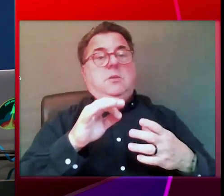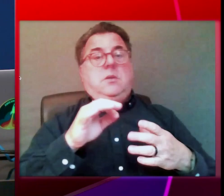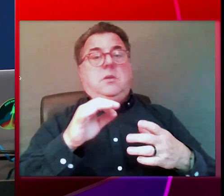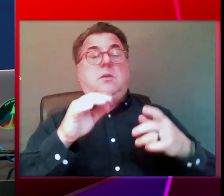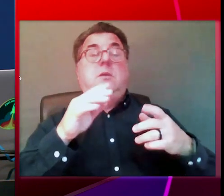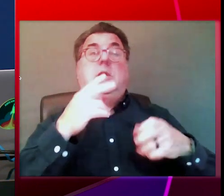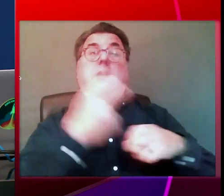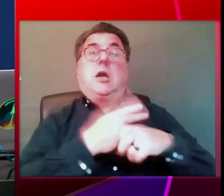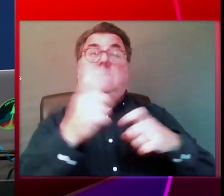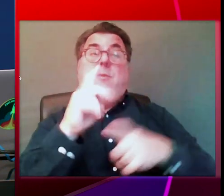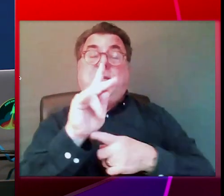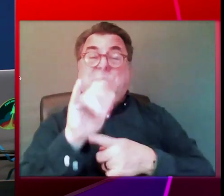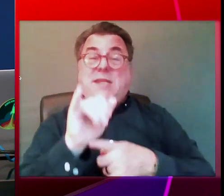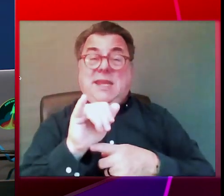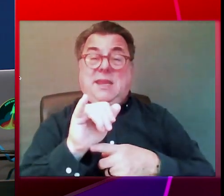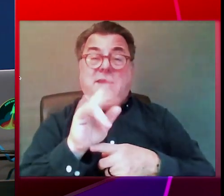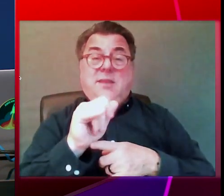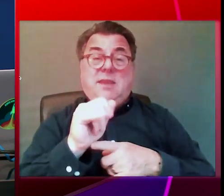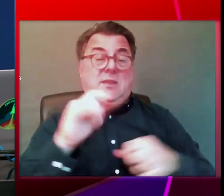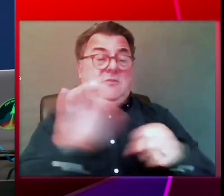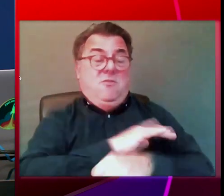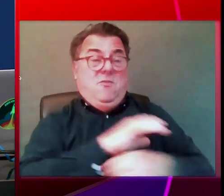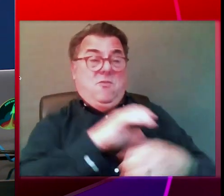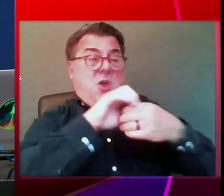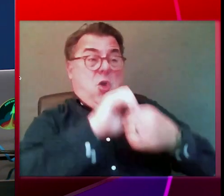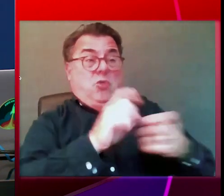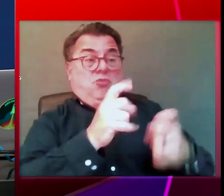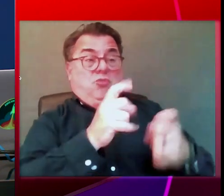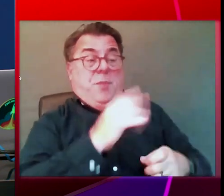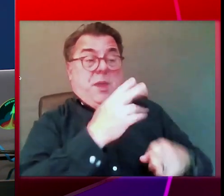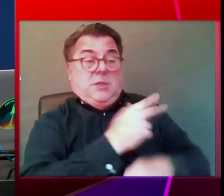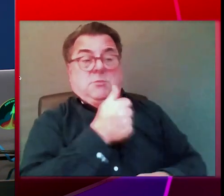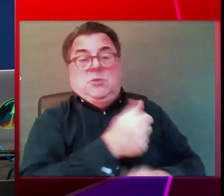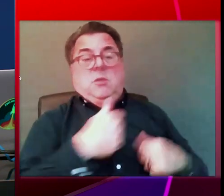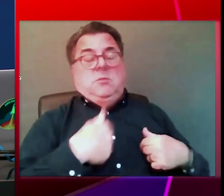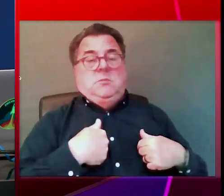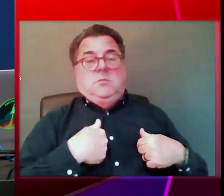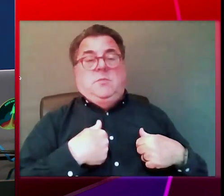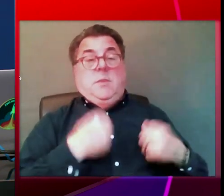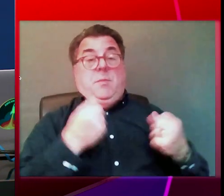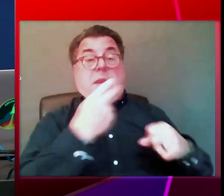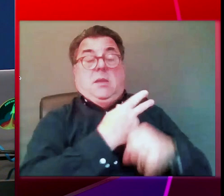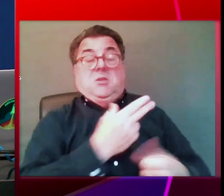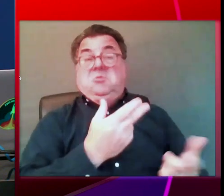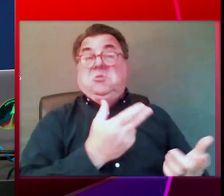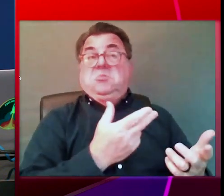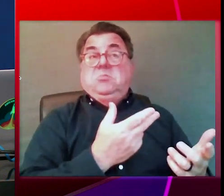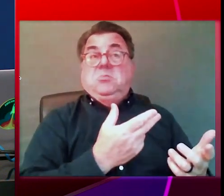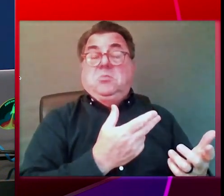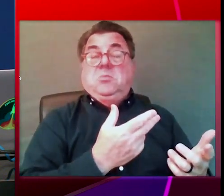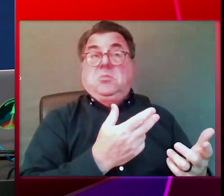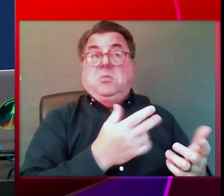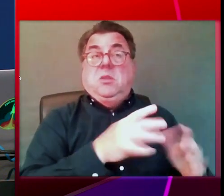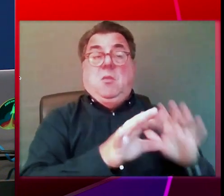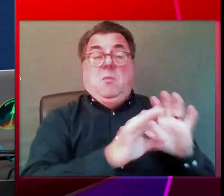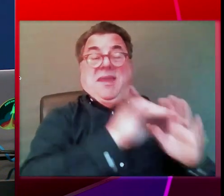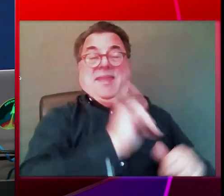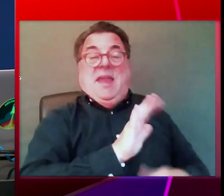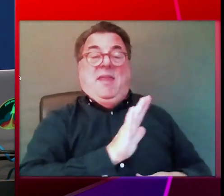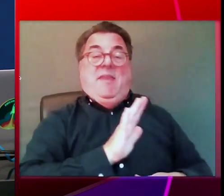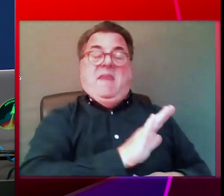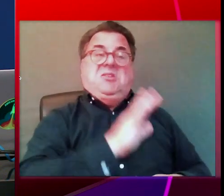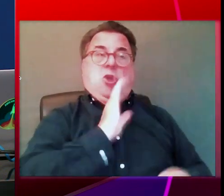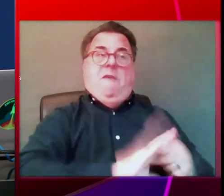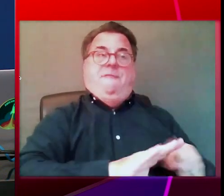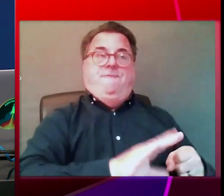That key is entirely owned and controlled by customers. Right. And many of our customers will designate that is the sufficient way to meet